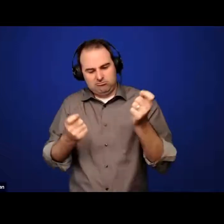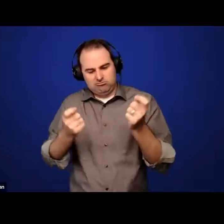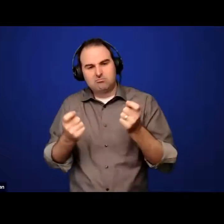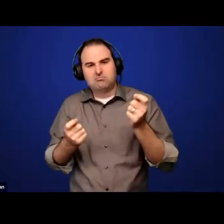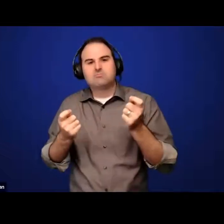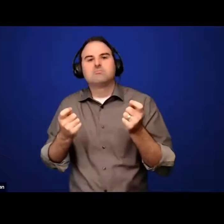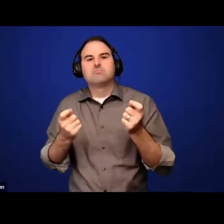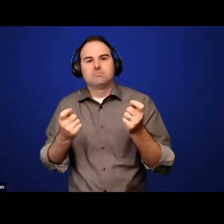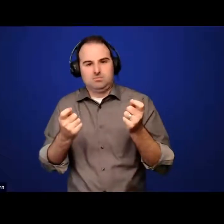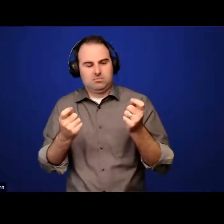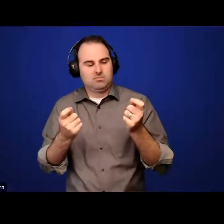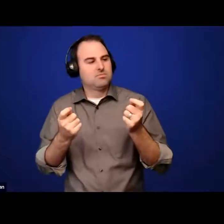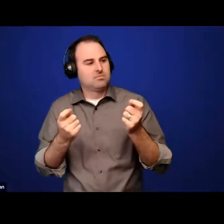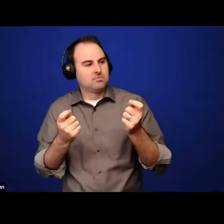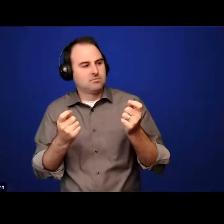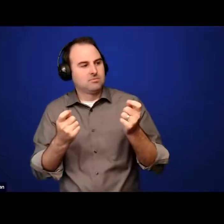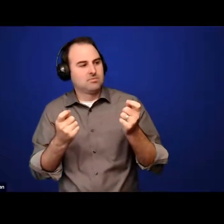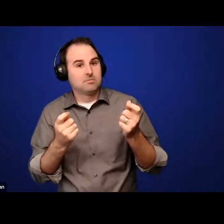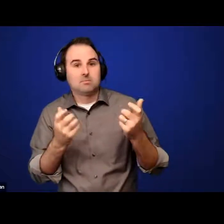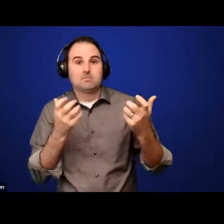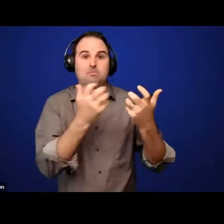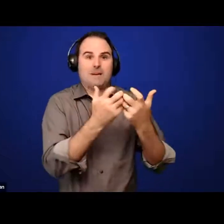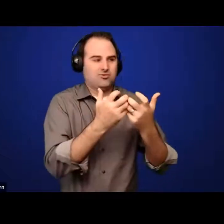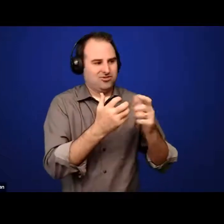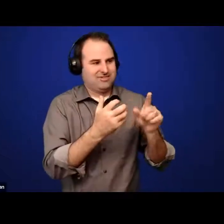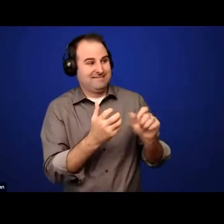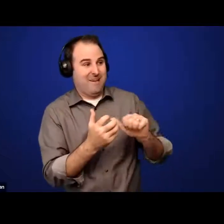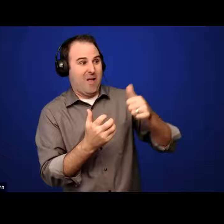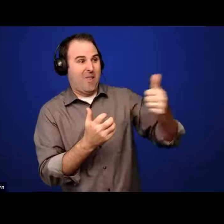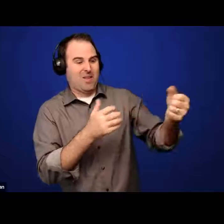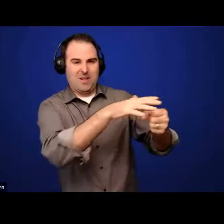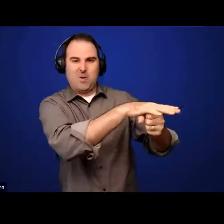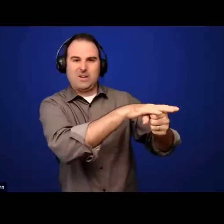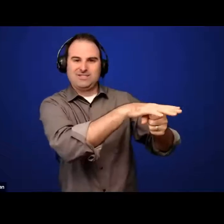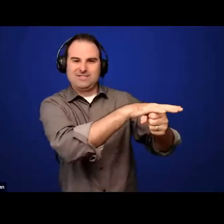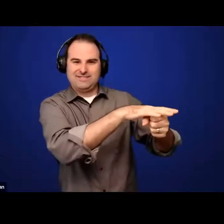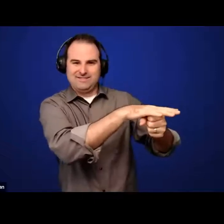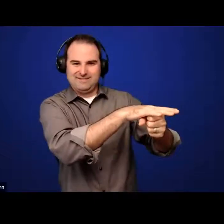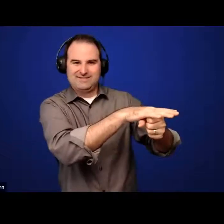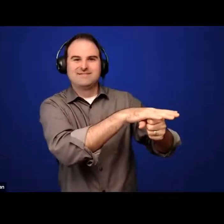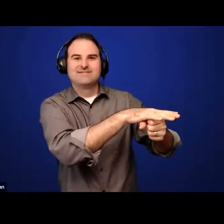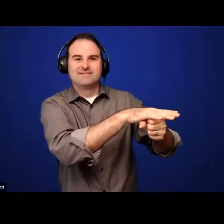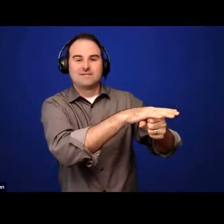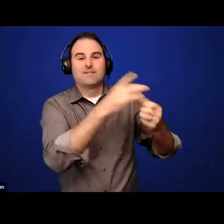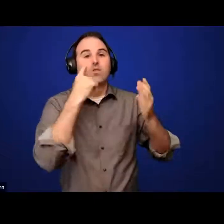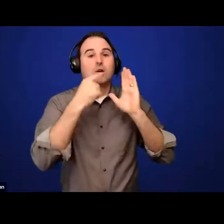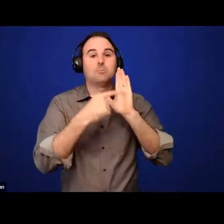adaptation in location specific from the area that it rains the most,